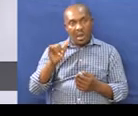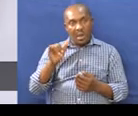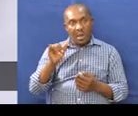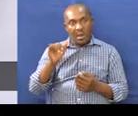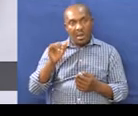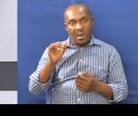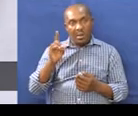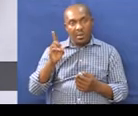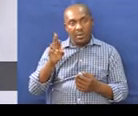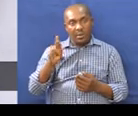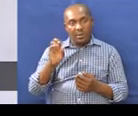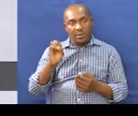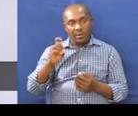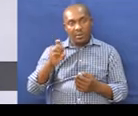hydroxide